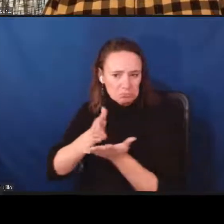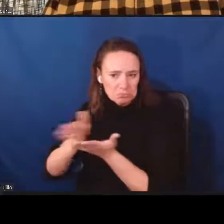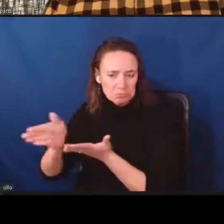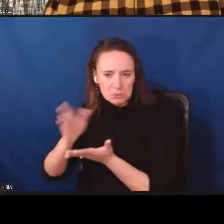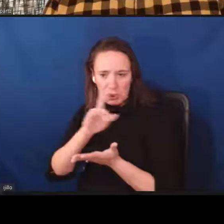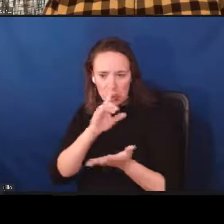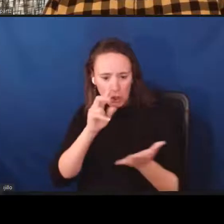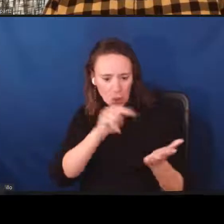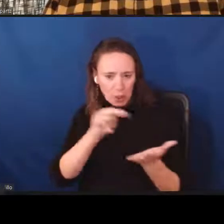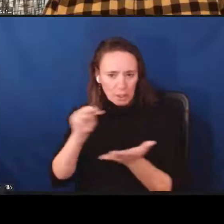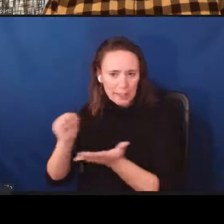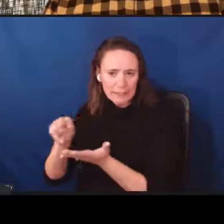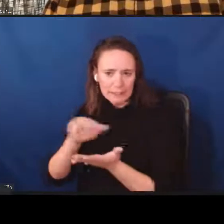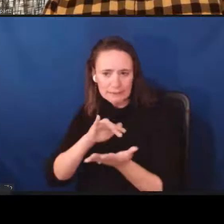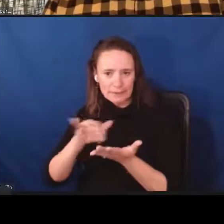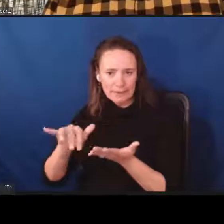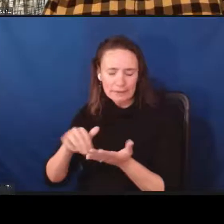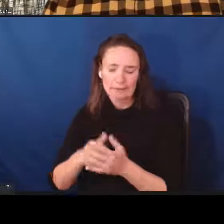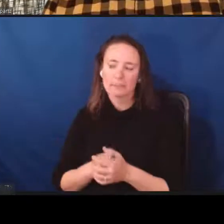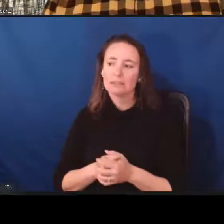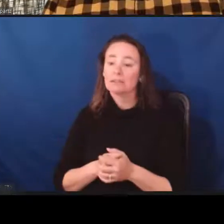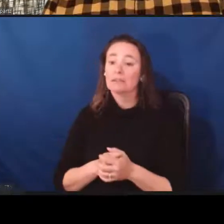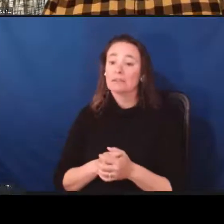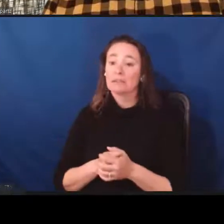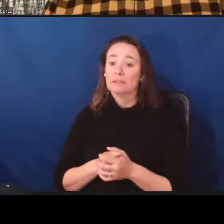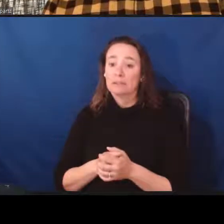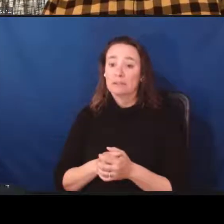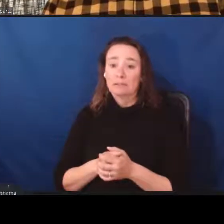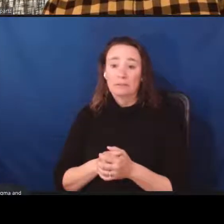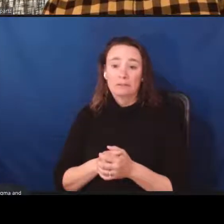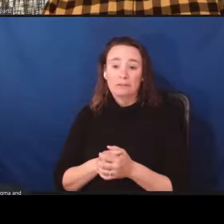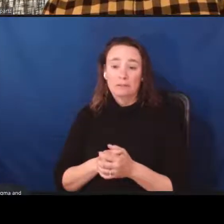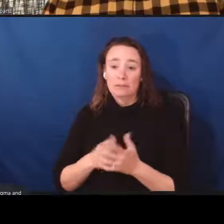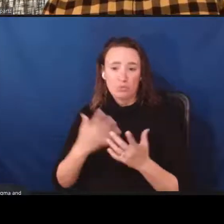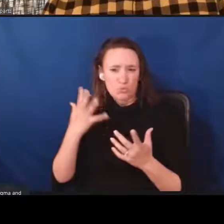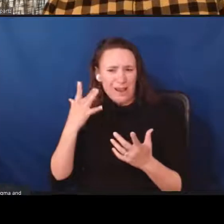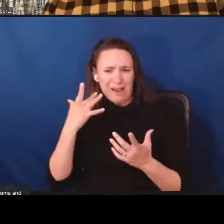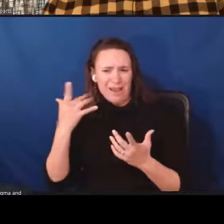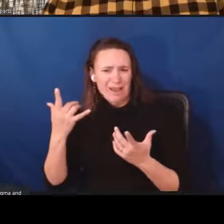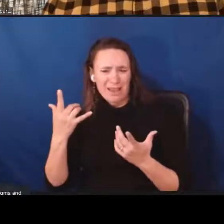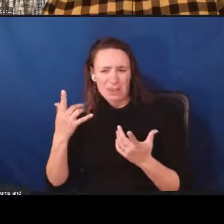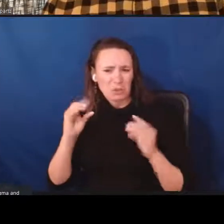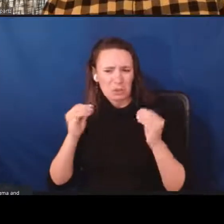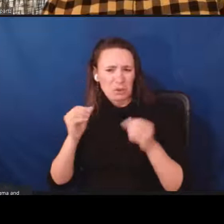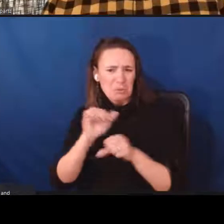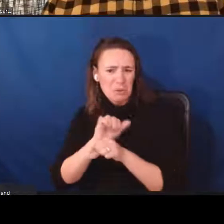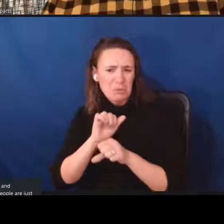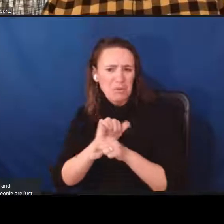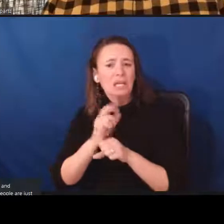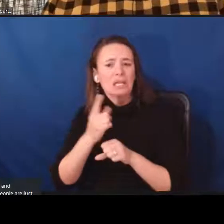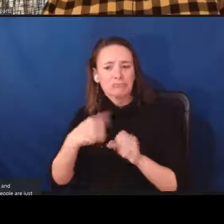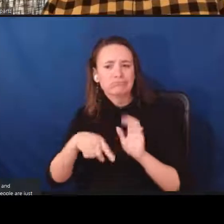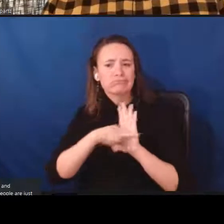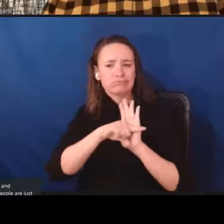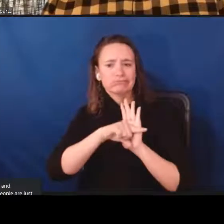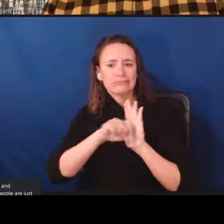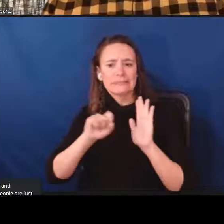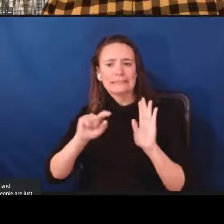the driver of that is stigma and discrimination, just thinking that people with disabilities aren't as